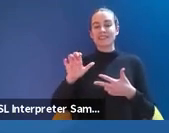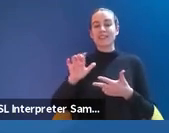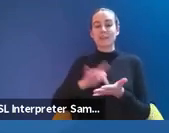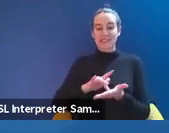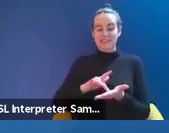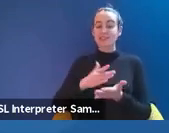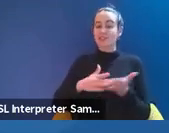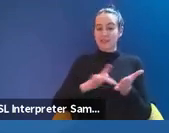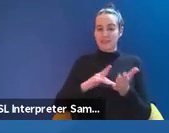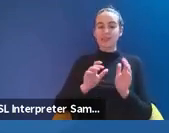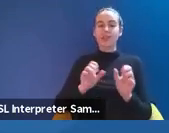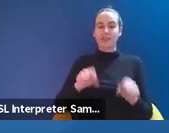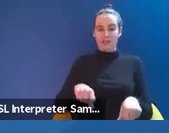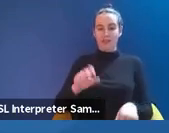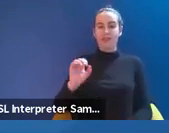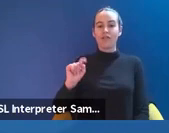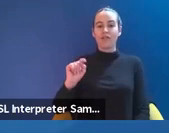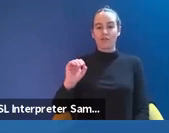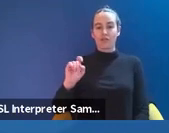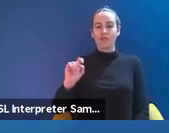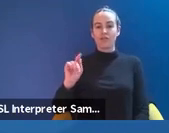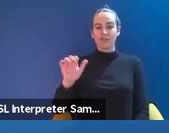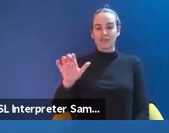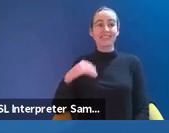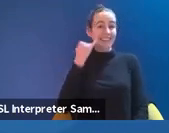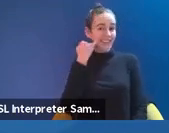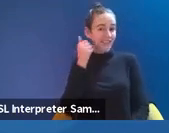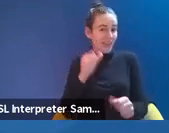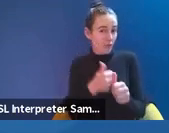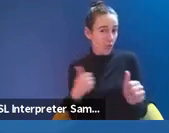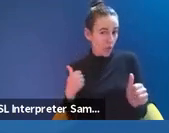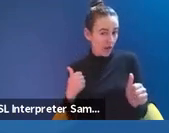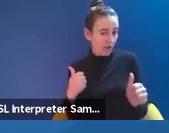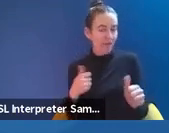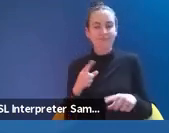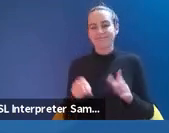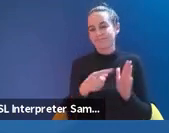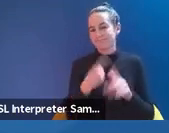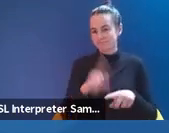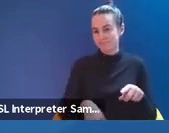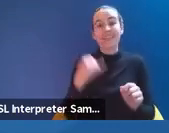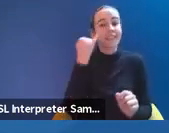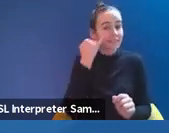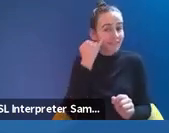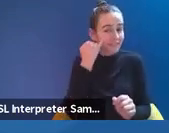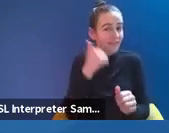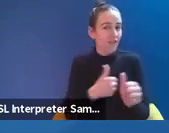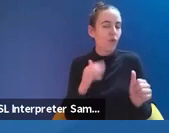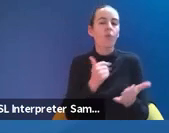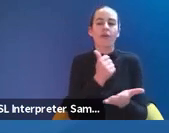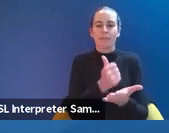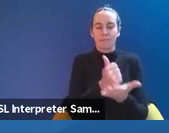medications can be ototoxic. So if those can be avoided, which is not always the case, but if they can, that can help